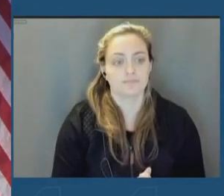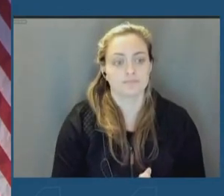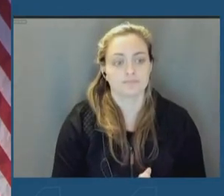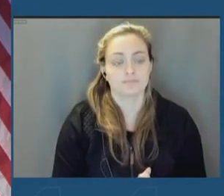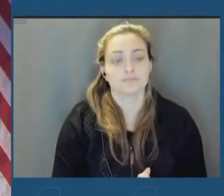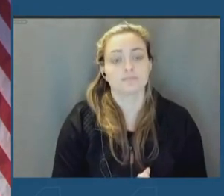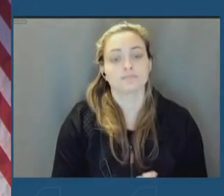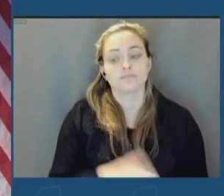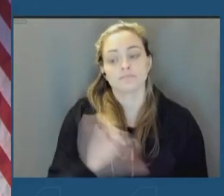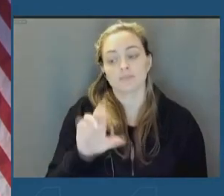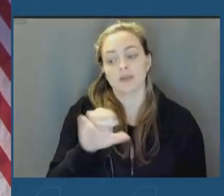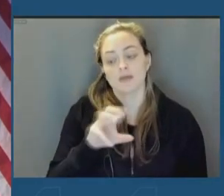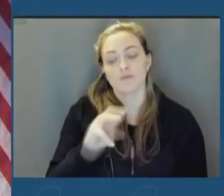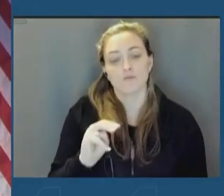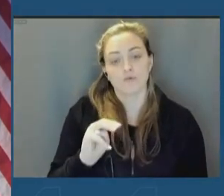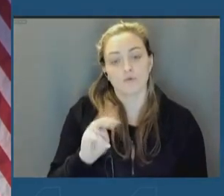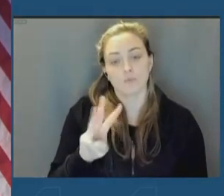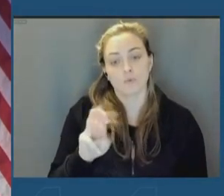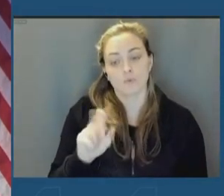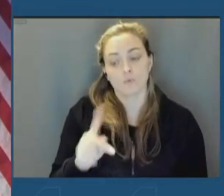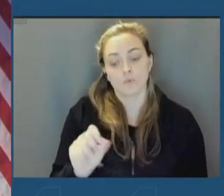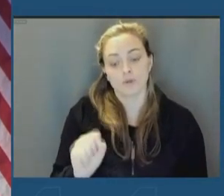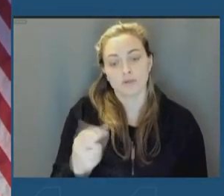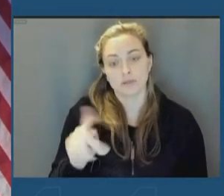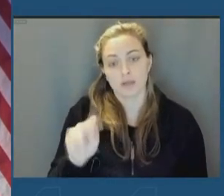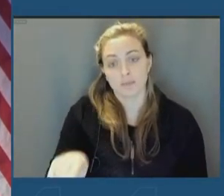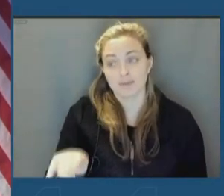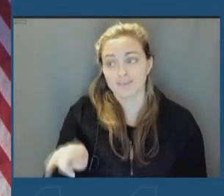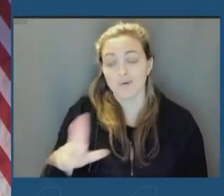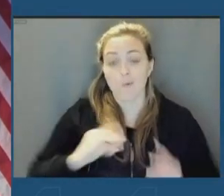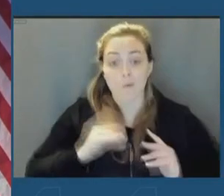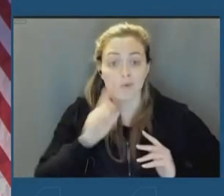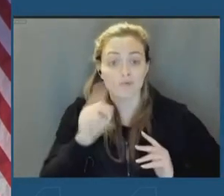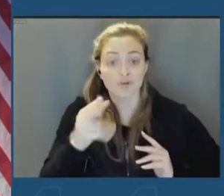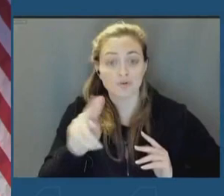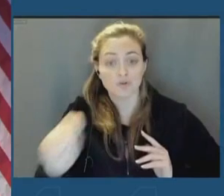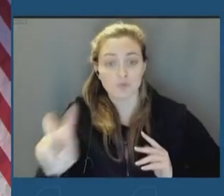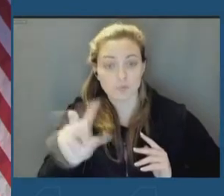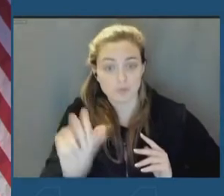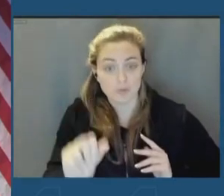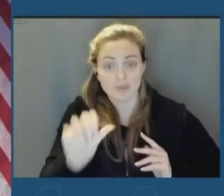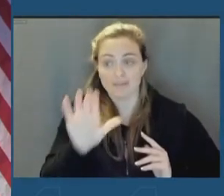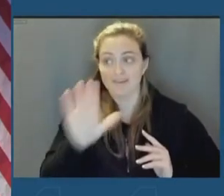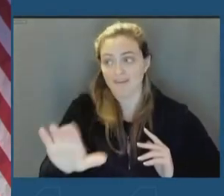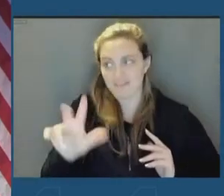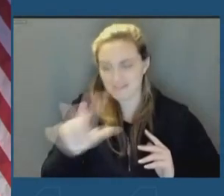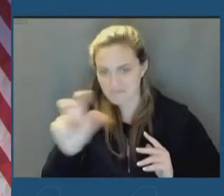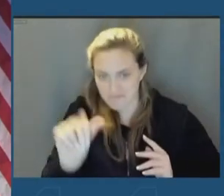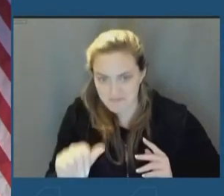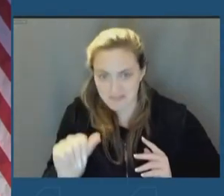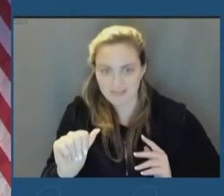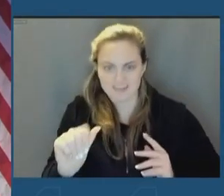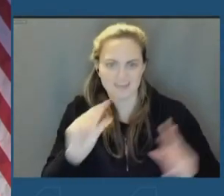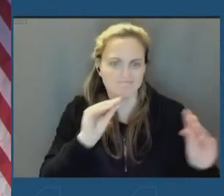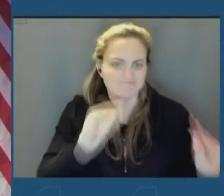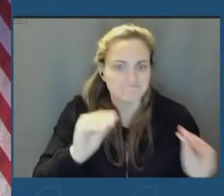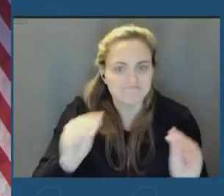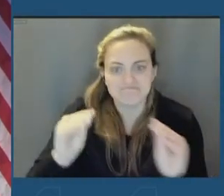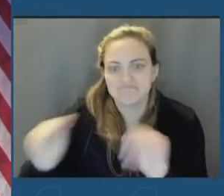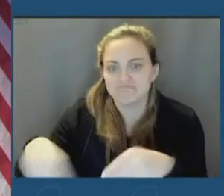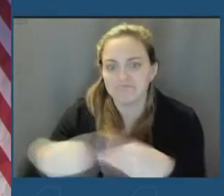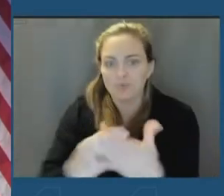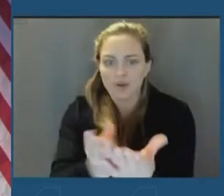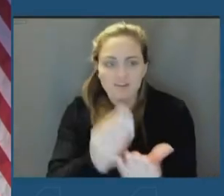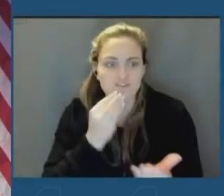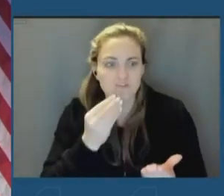Ephraim Rex Heppy, owner of Gino's Pizza. Ephraim and his Geno's Pizza fed local hospitals, providing